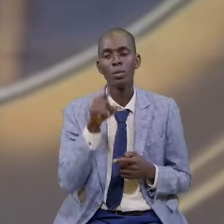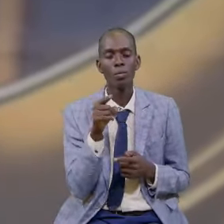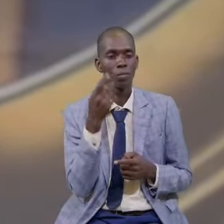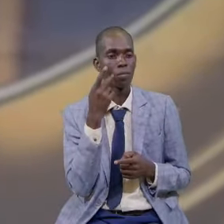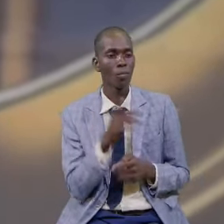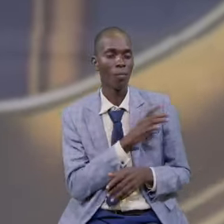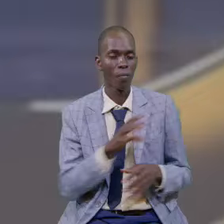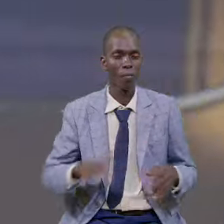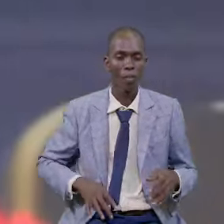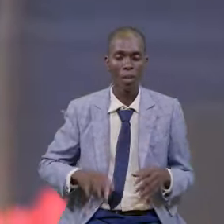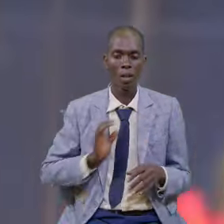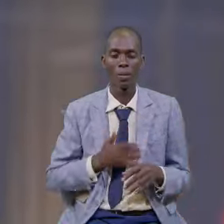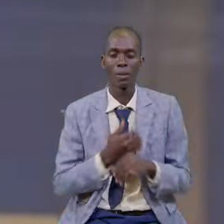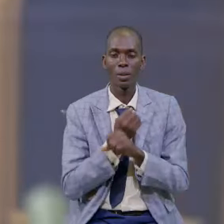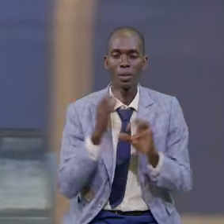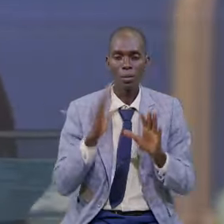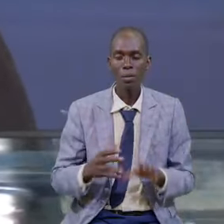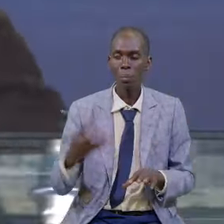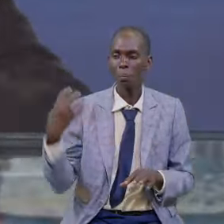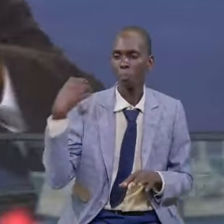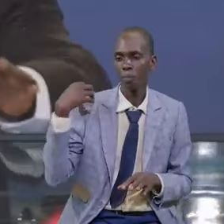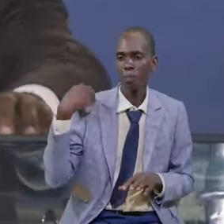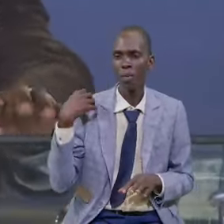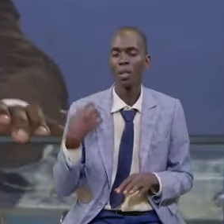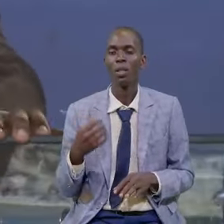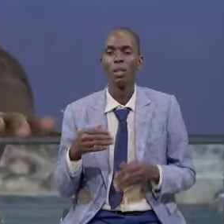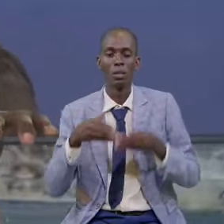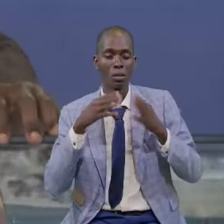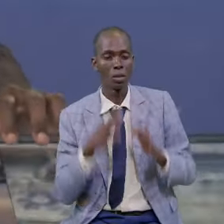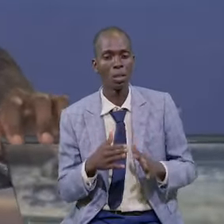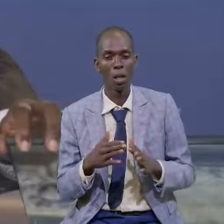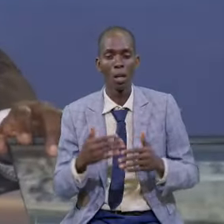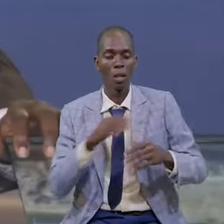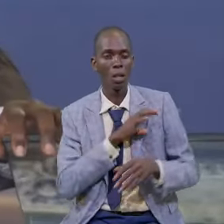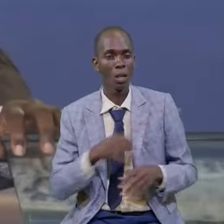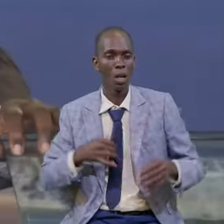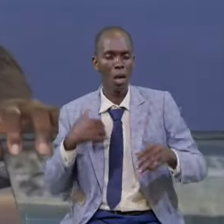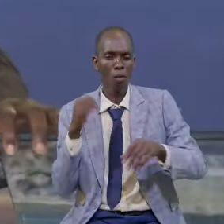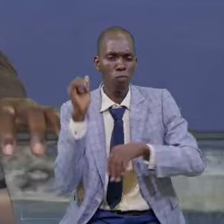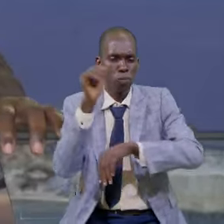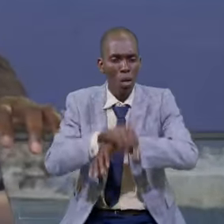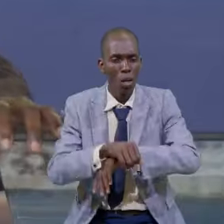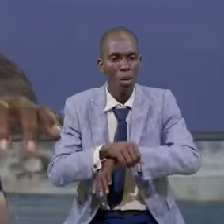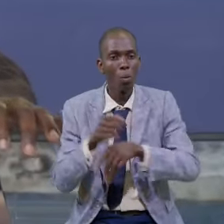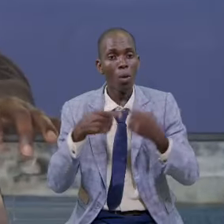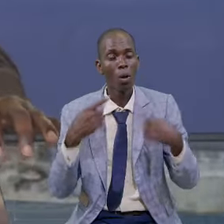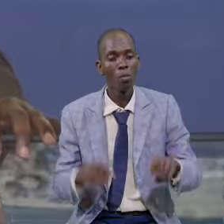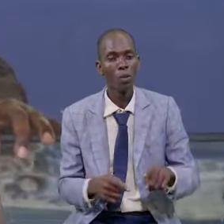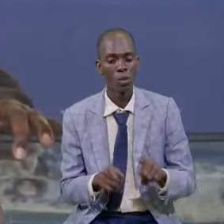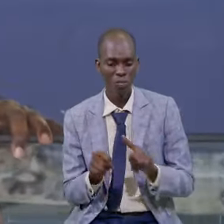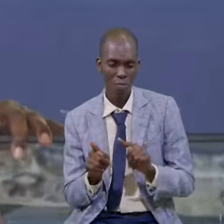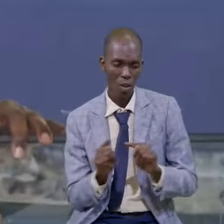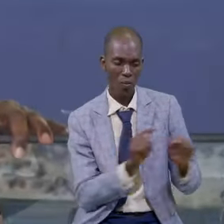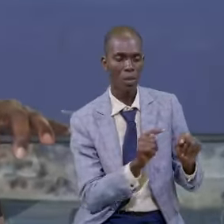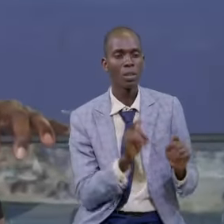Messiah, that he has conquered, you have that same conquering spirit. And